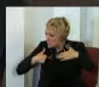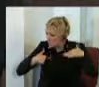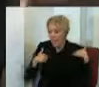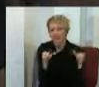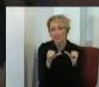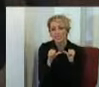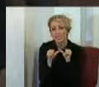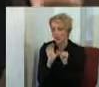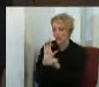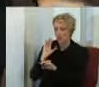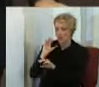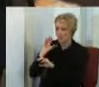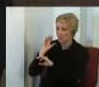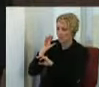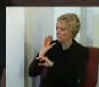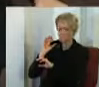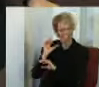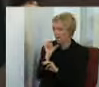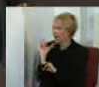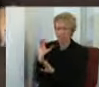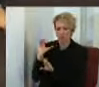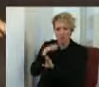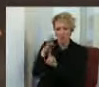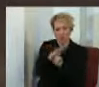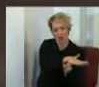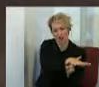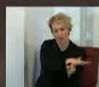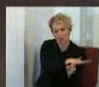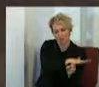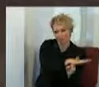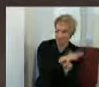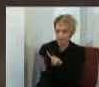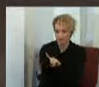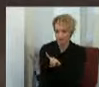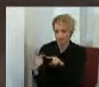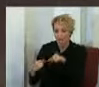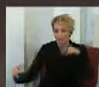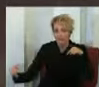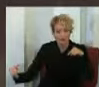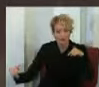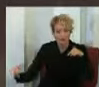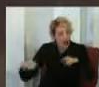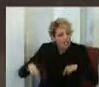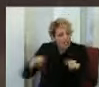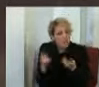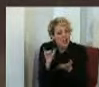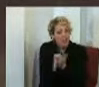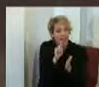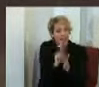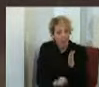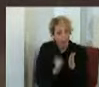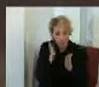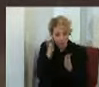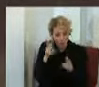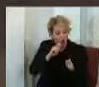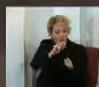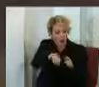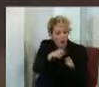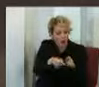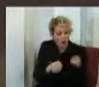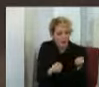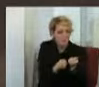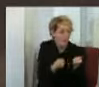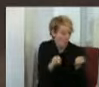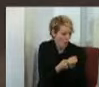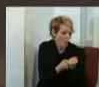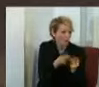to force them into these systems in the first place. Until then, of course, we must fish people out of the water. And